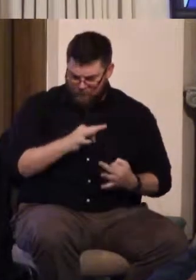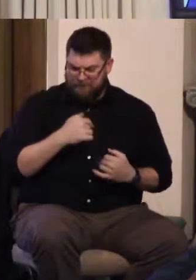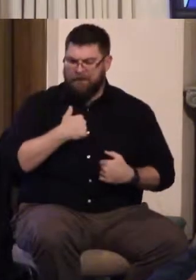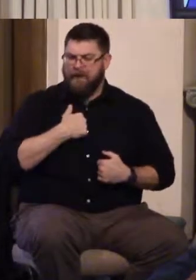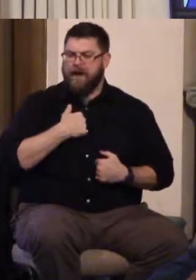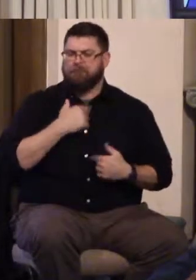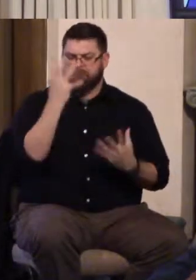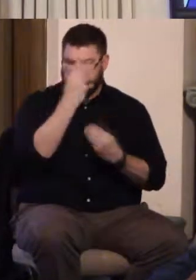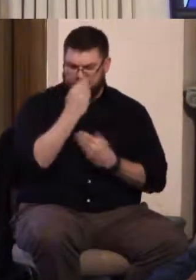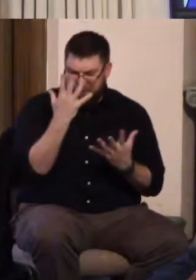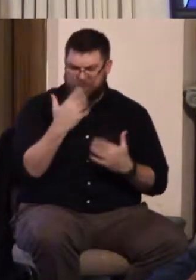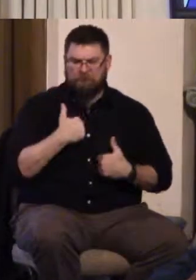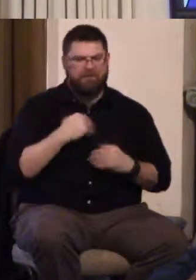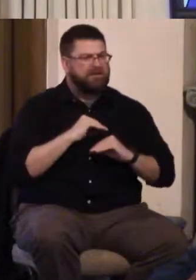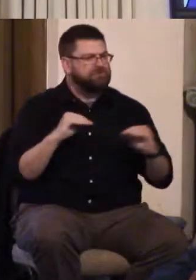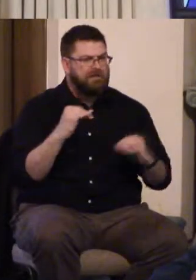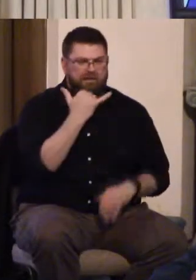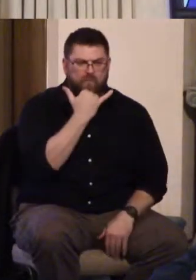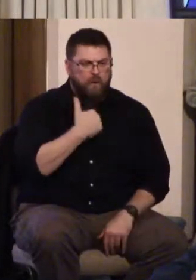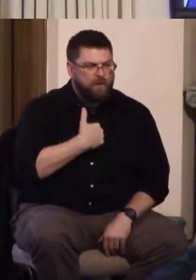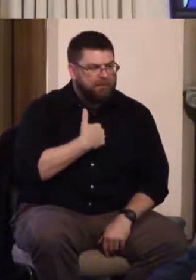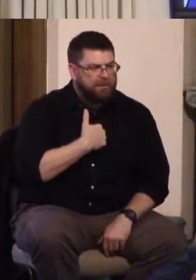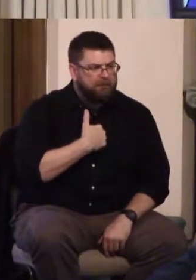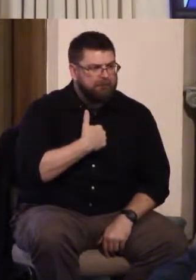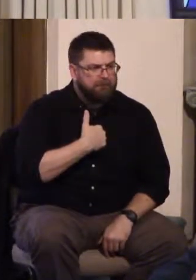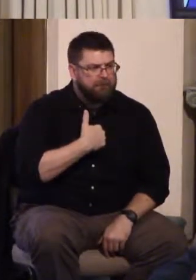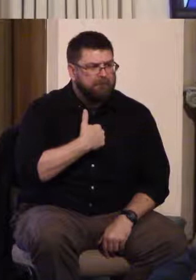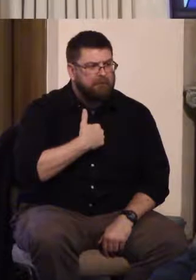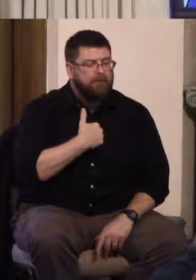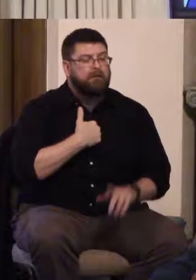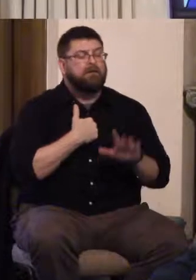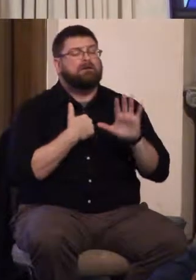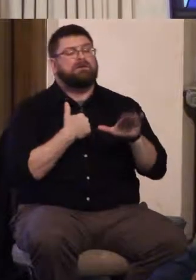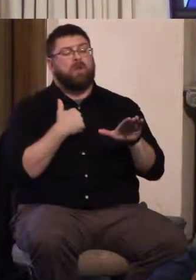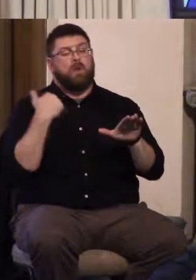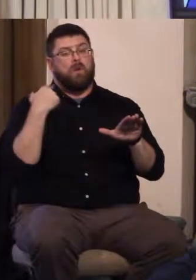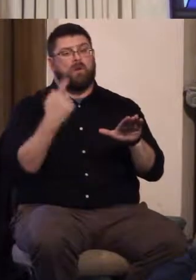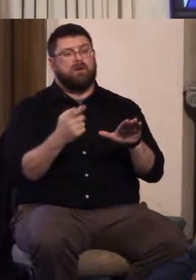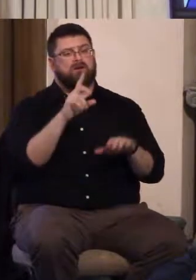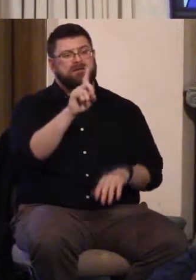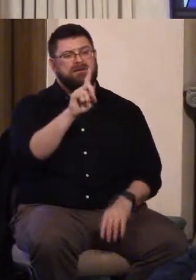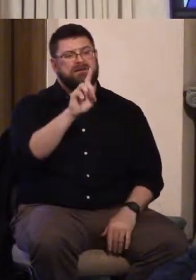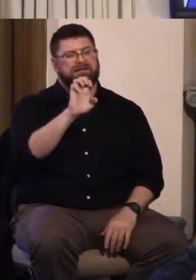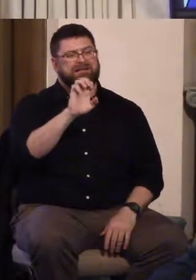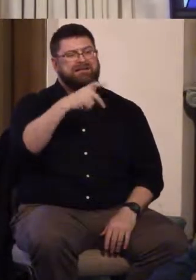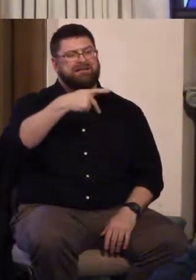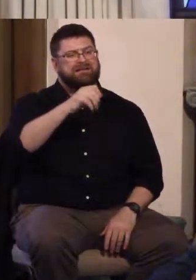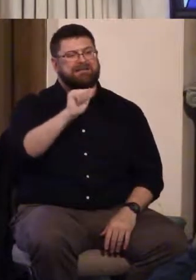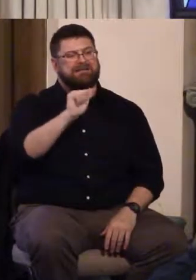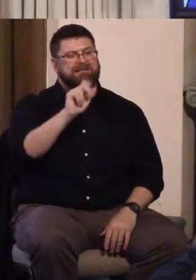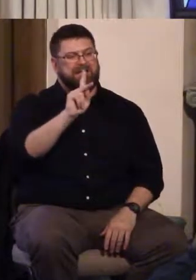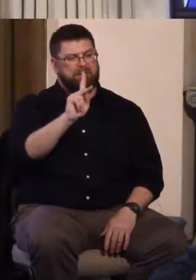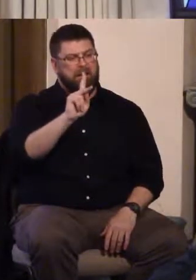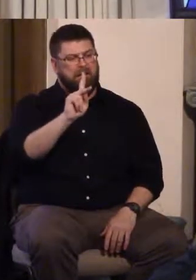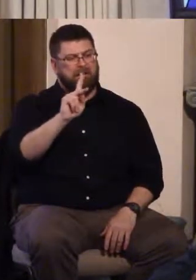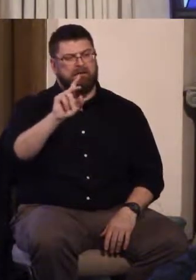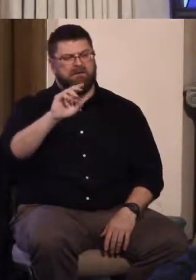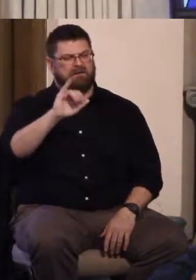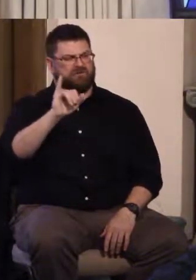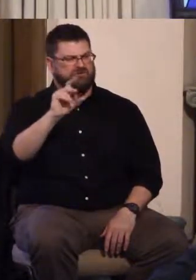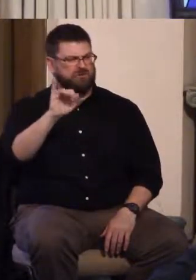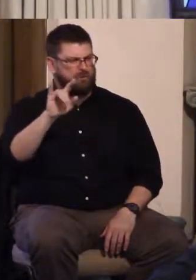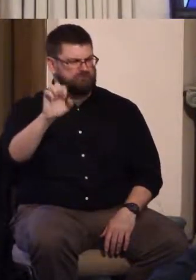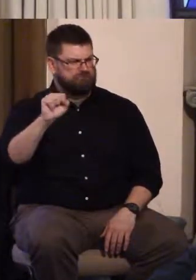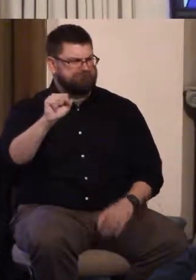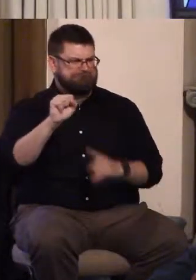nothing is wrong with us. And so I've been playing with Deepak Chopra's 20 spiritual